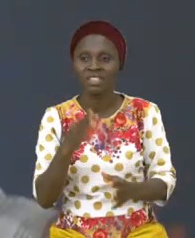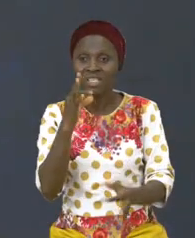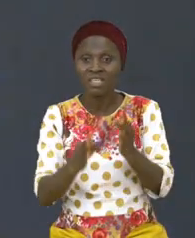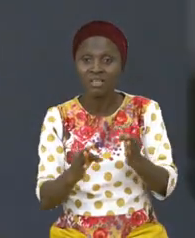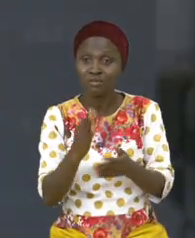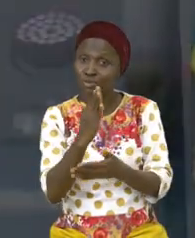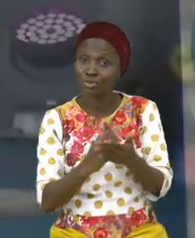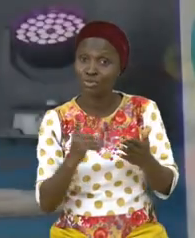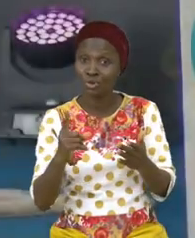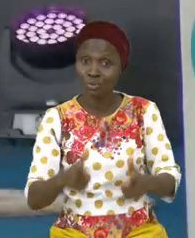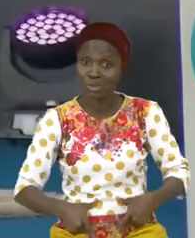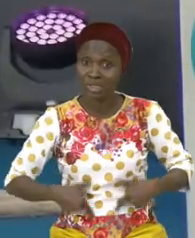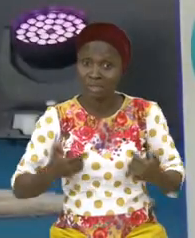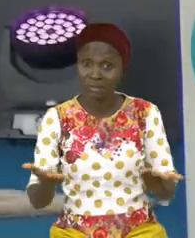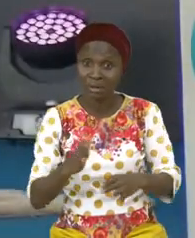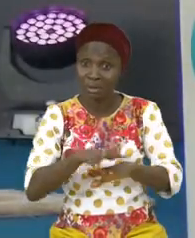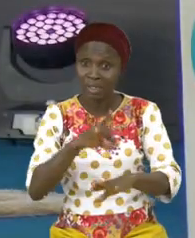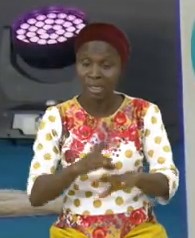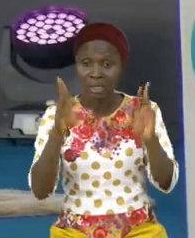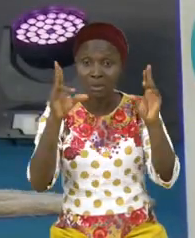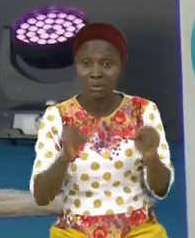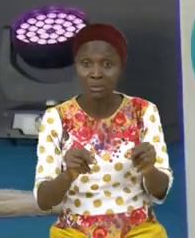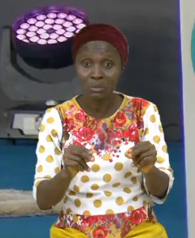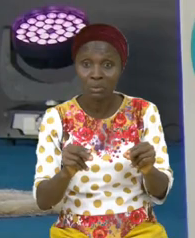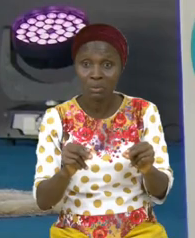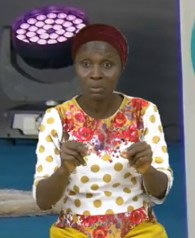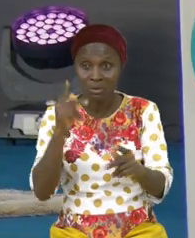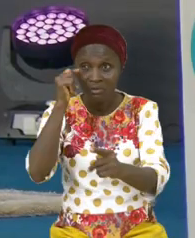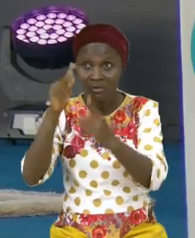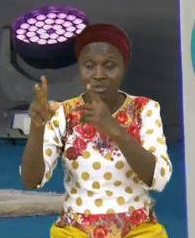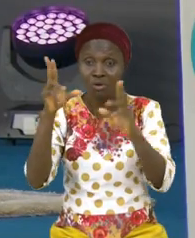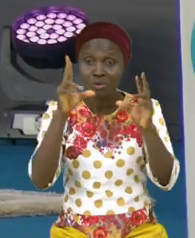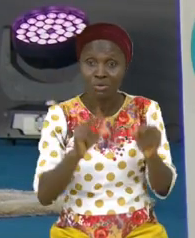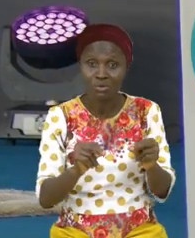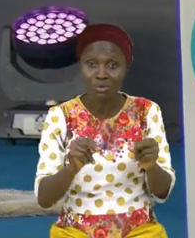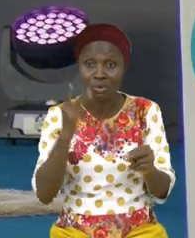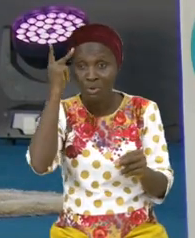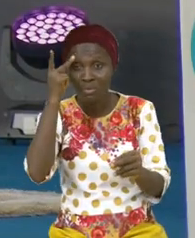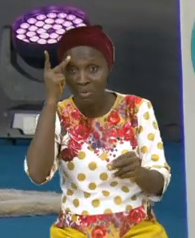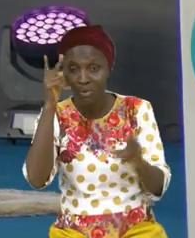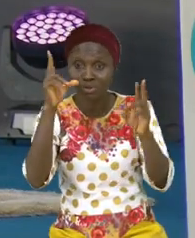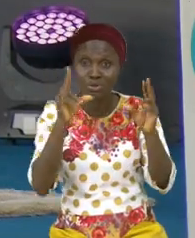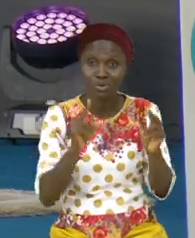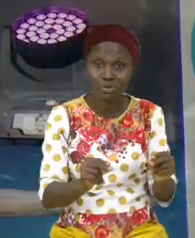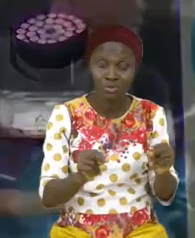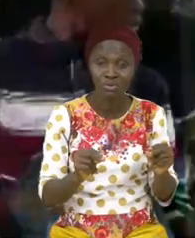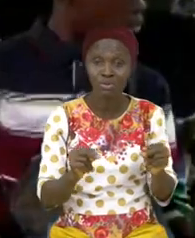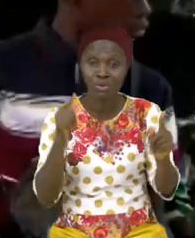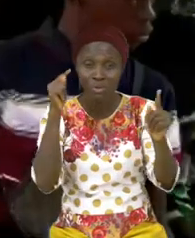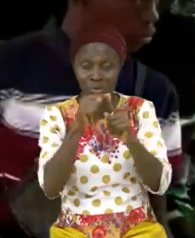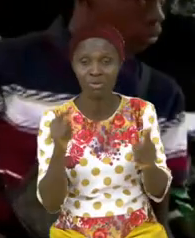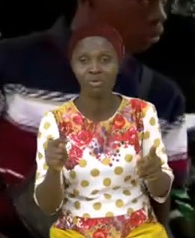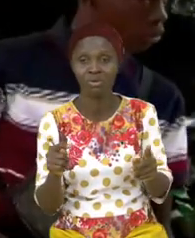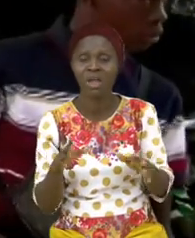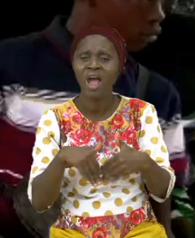target, no goal, no ideal, no peak of the mountain,